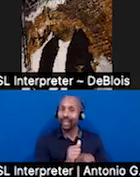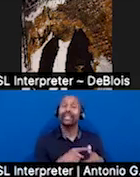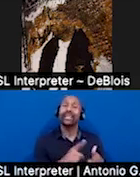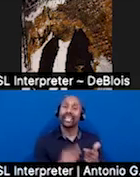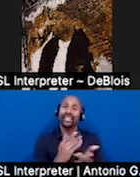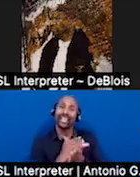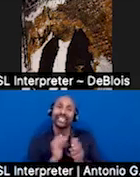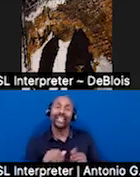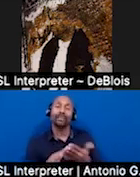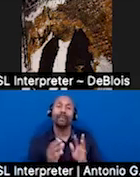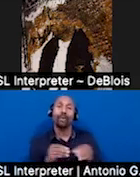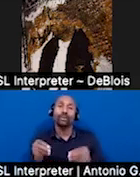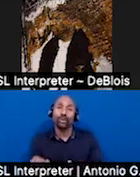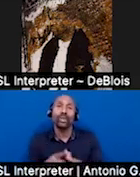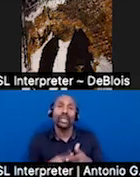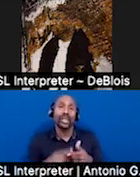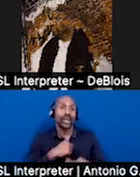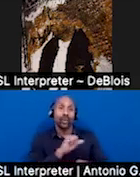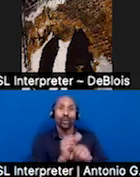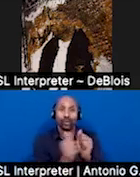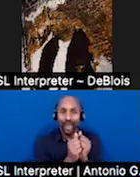in solving issues together.